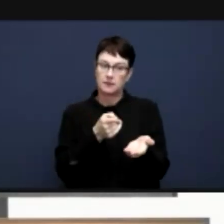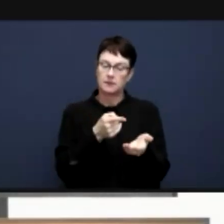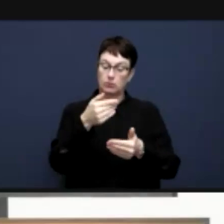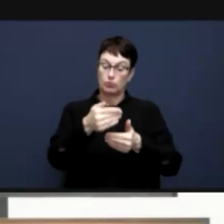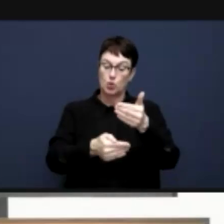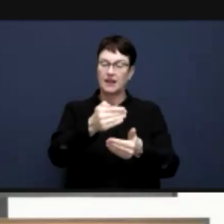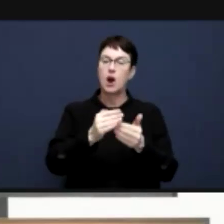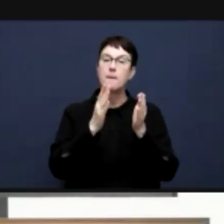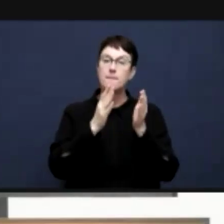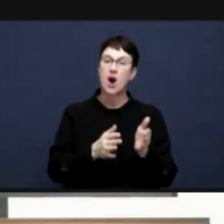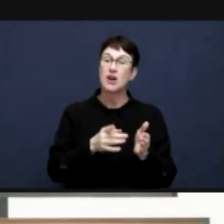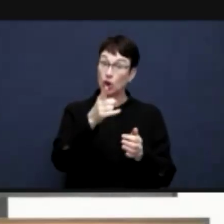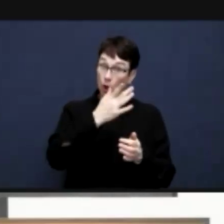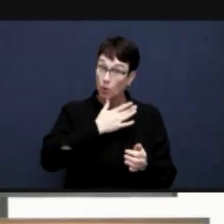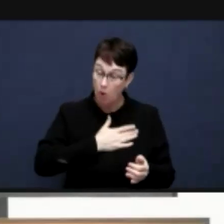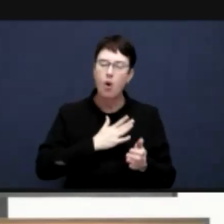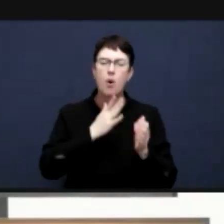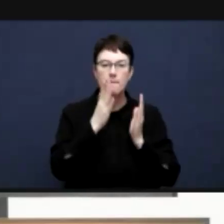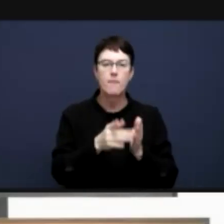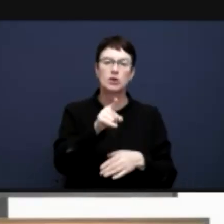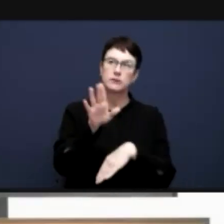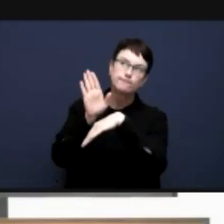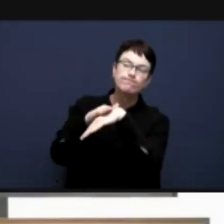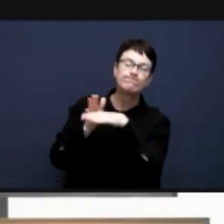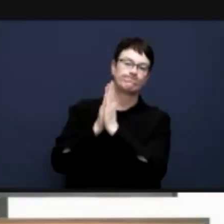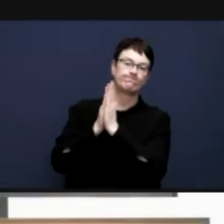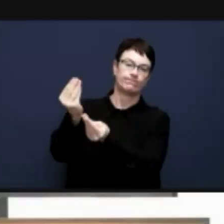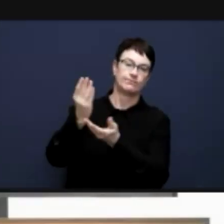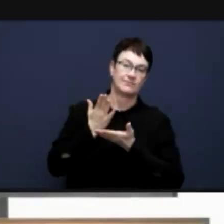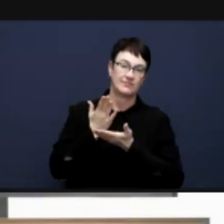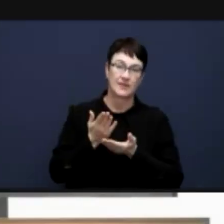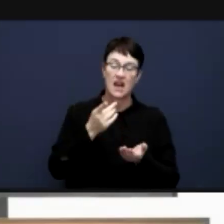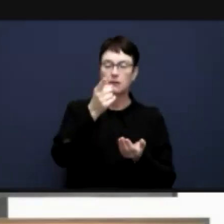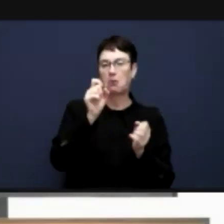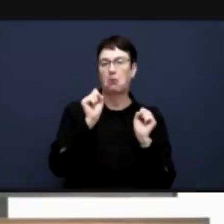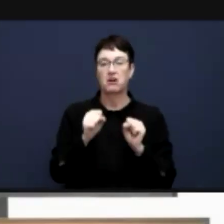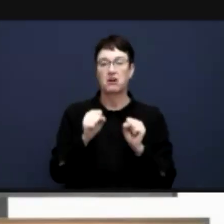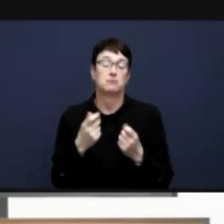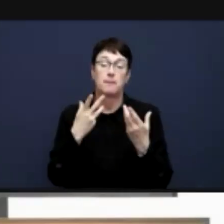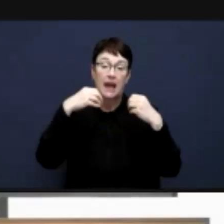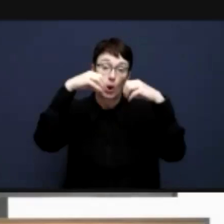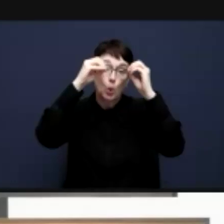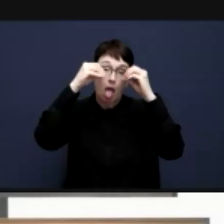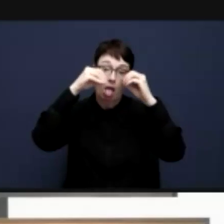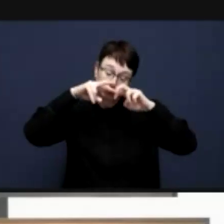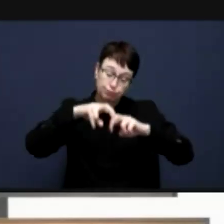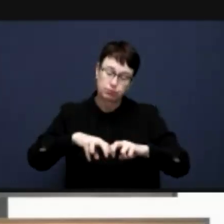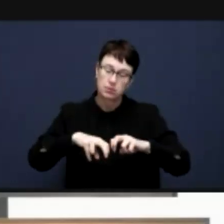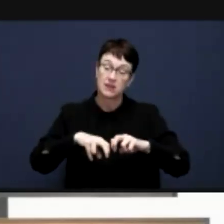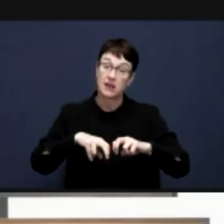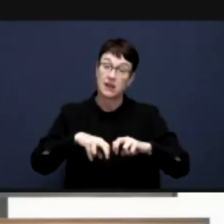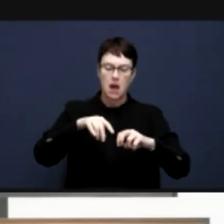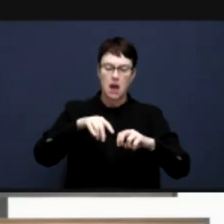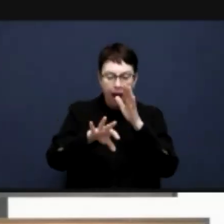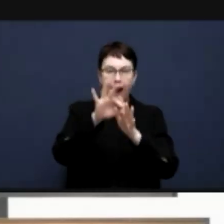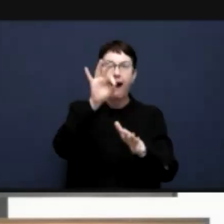a FAQ page or you do a Google search that gives you results, that's not support service and that's not support service